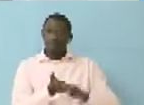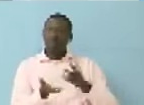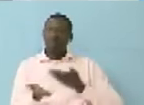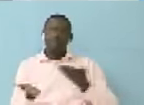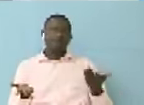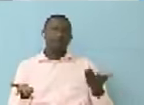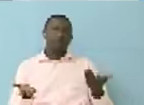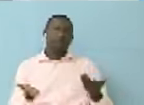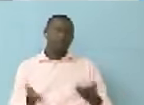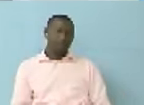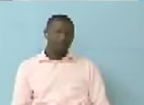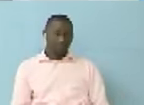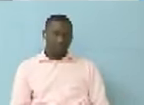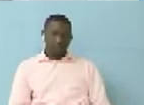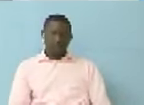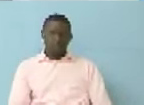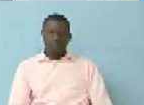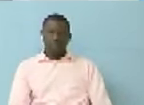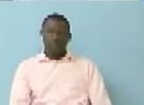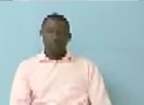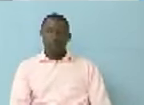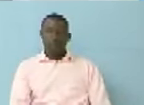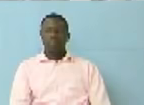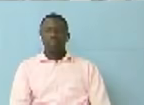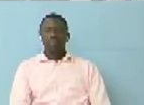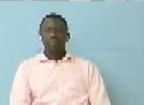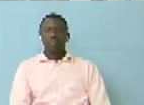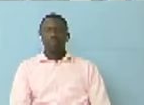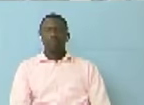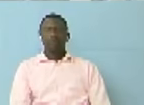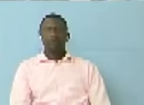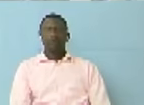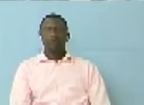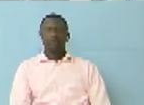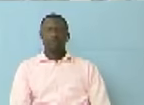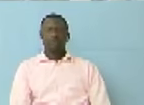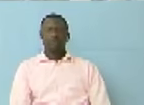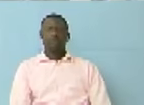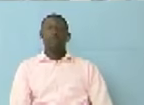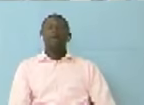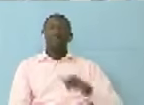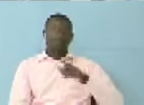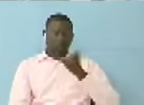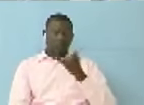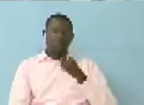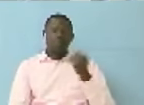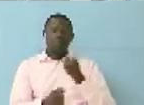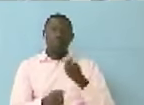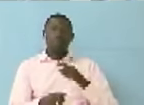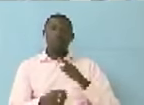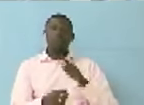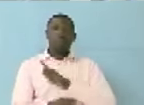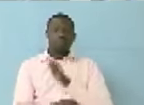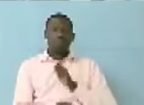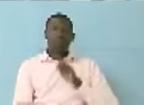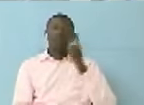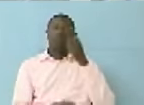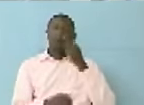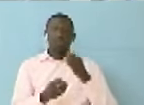kono je president woni ngolere ya kamudi. Following our recommendation. Kabula ntol la ya